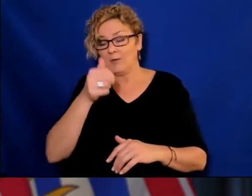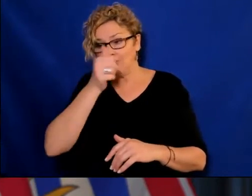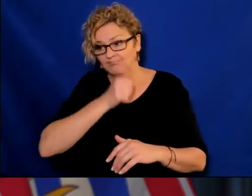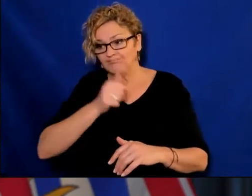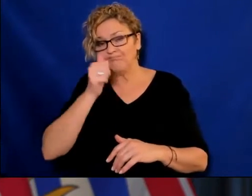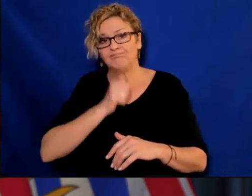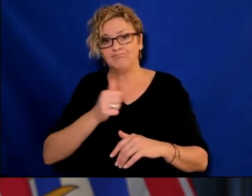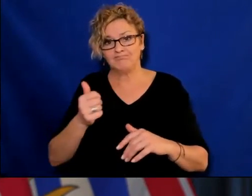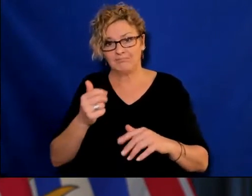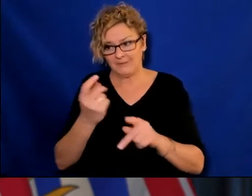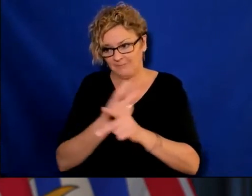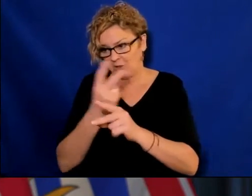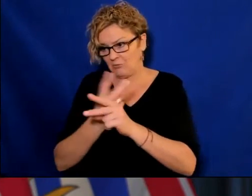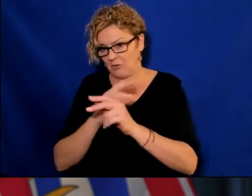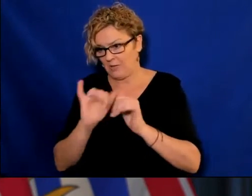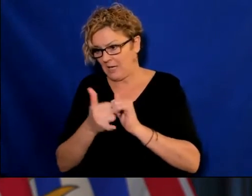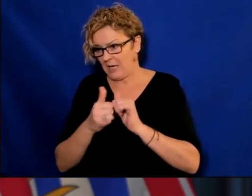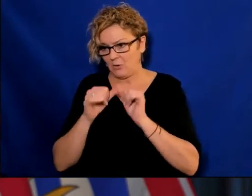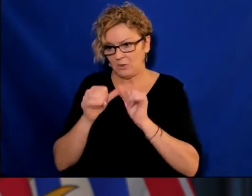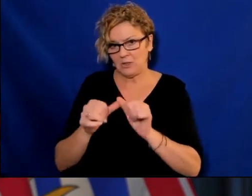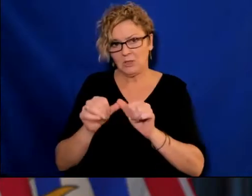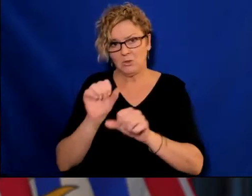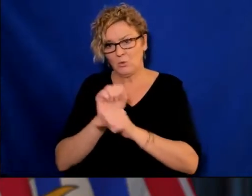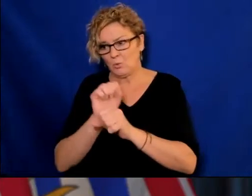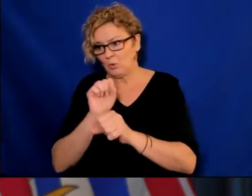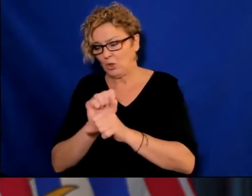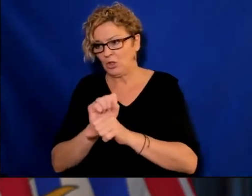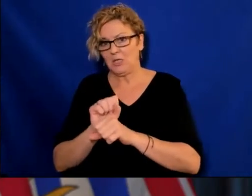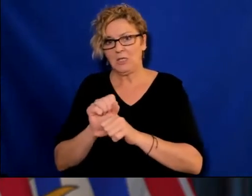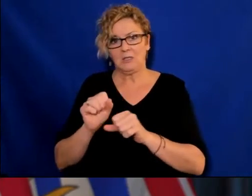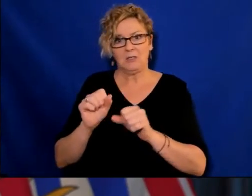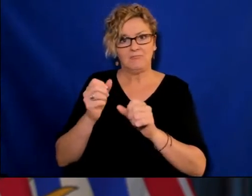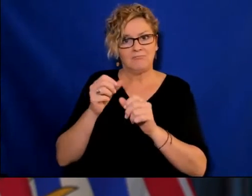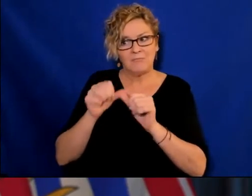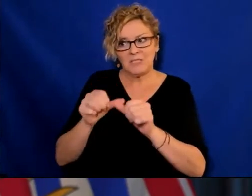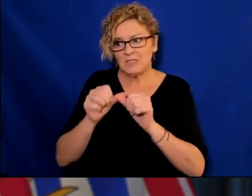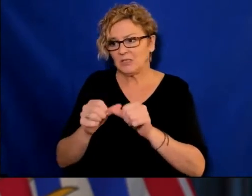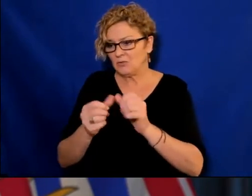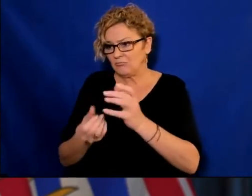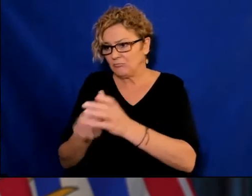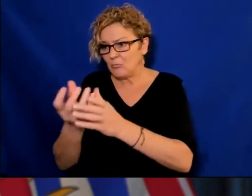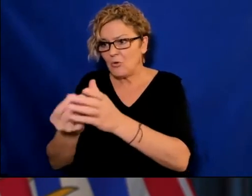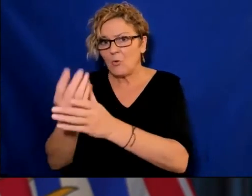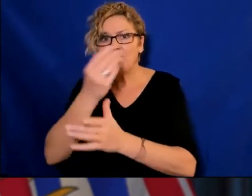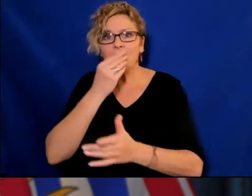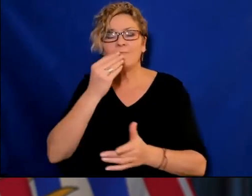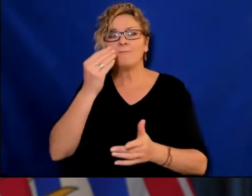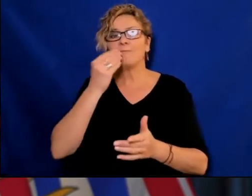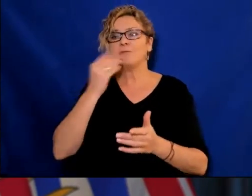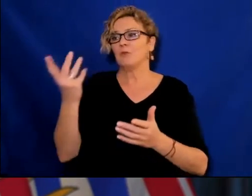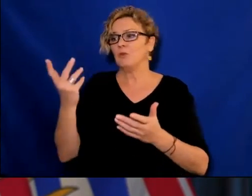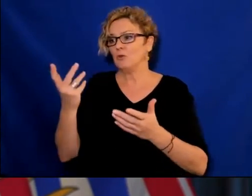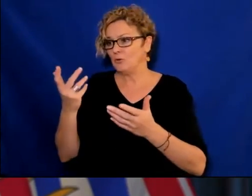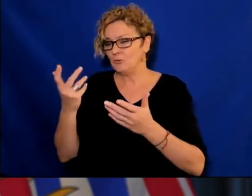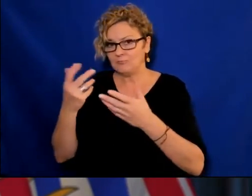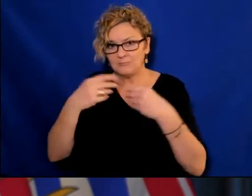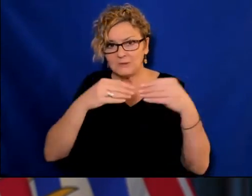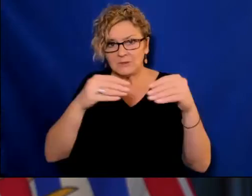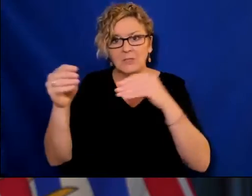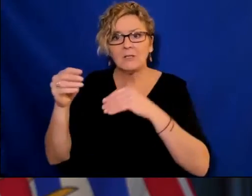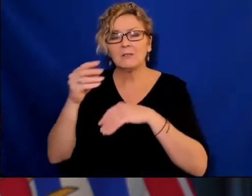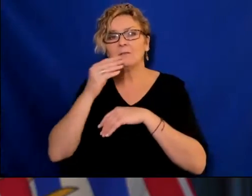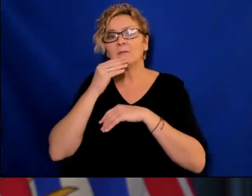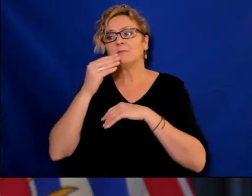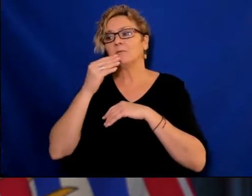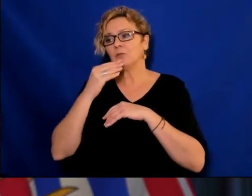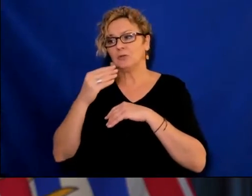that we've been working with leaders in the community to help make sure that they are doing everything they can to keep their families and communities safe,